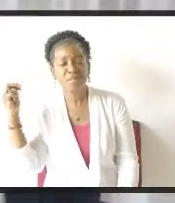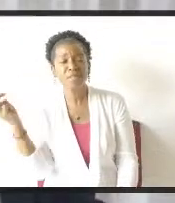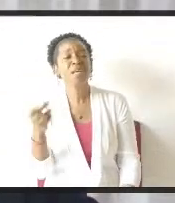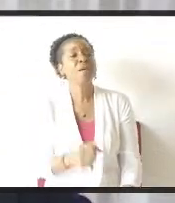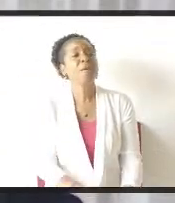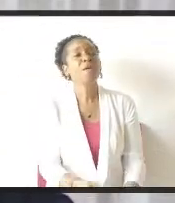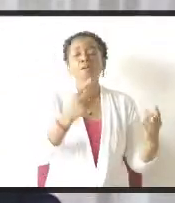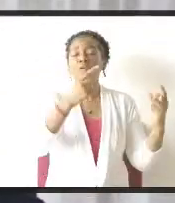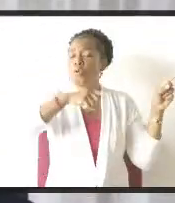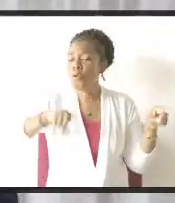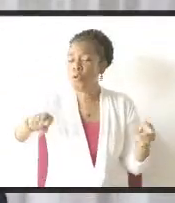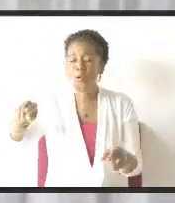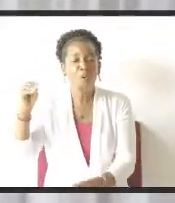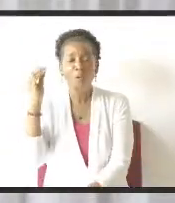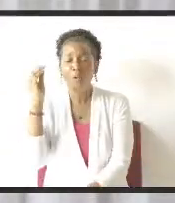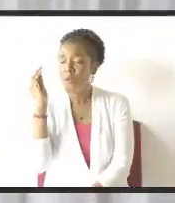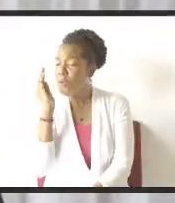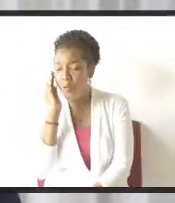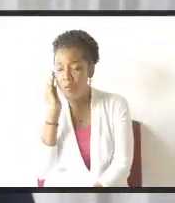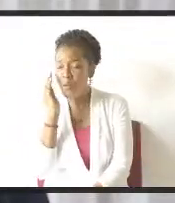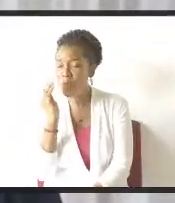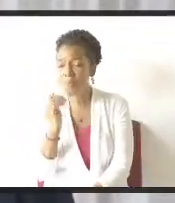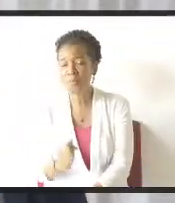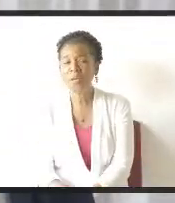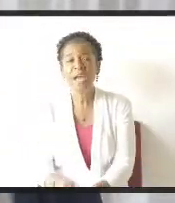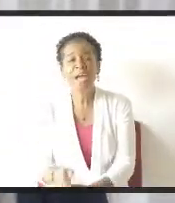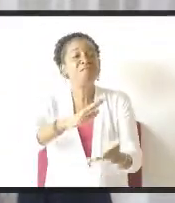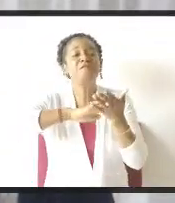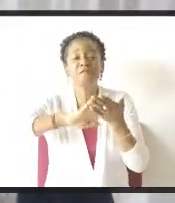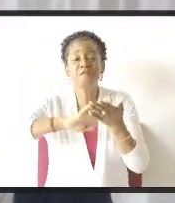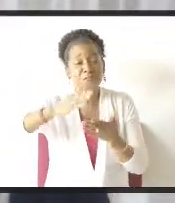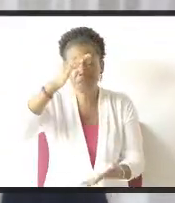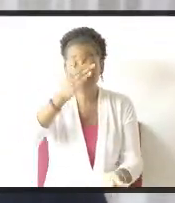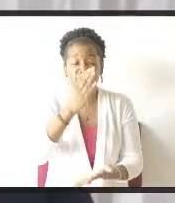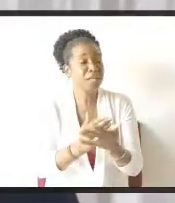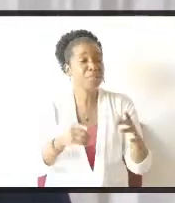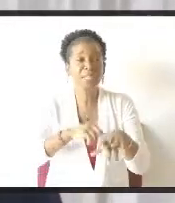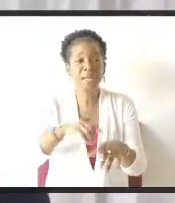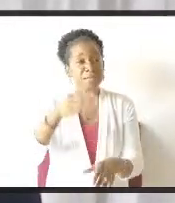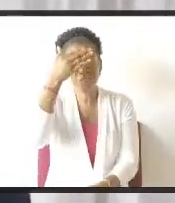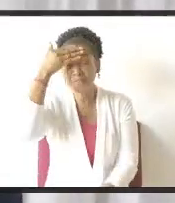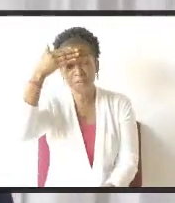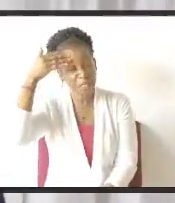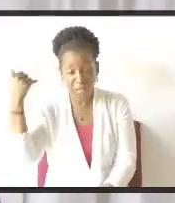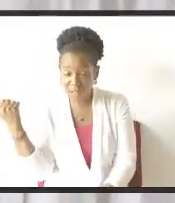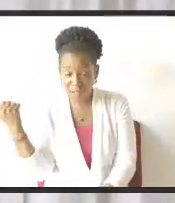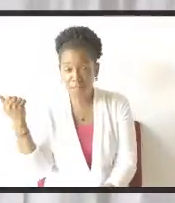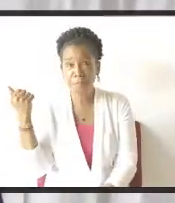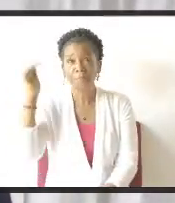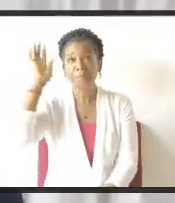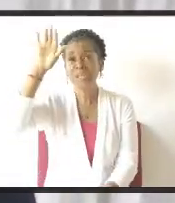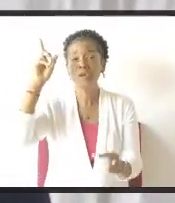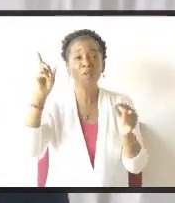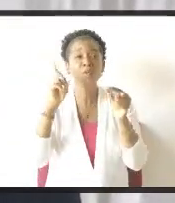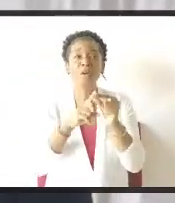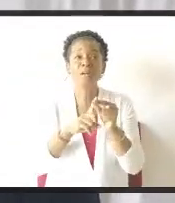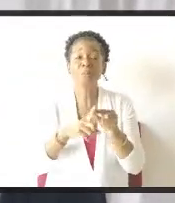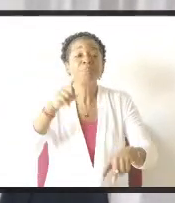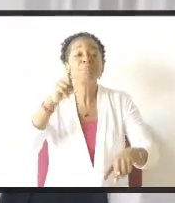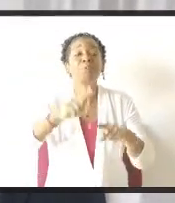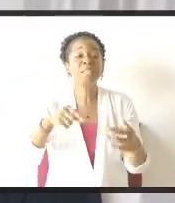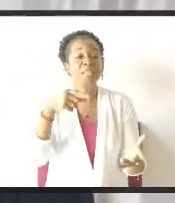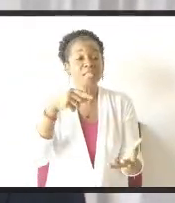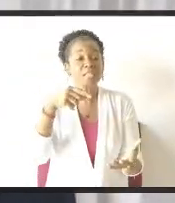granted, but we never know. None of us know when our time will expire. This might be the last calling for